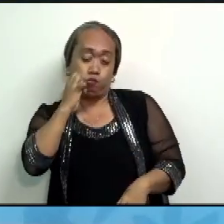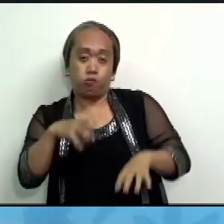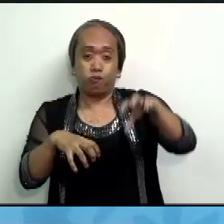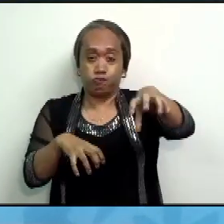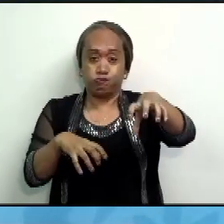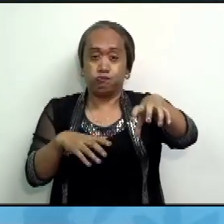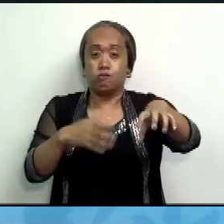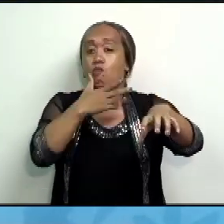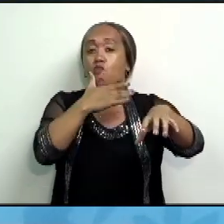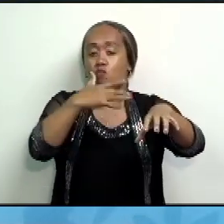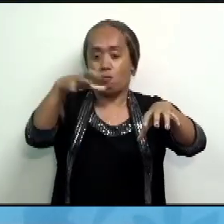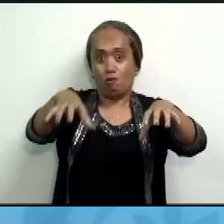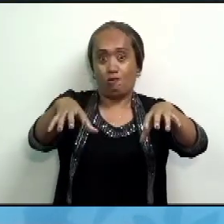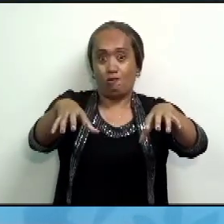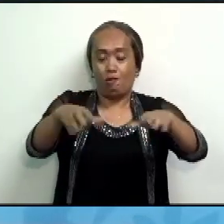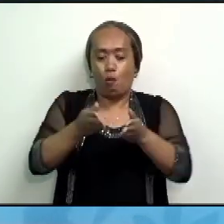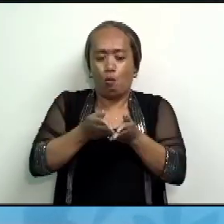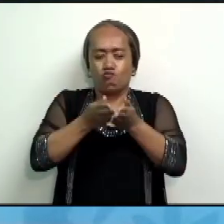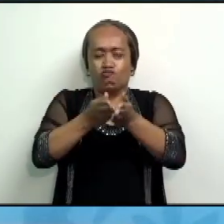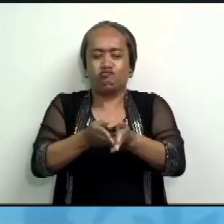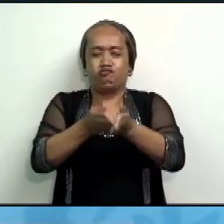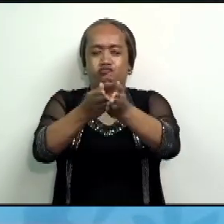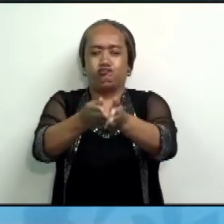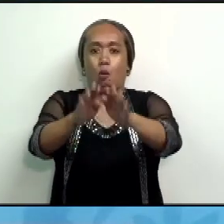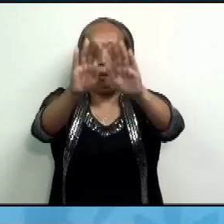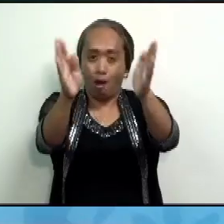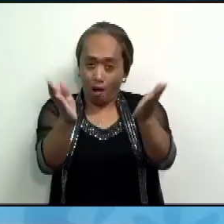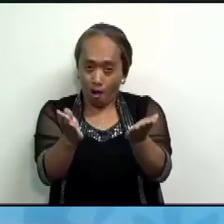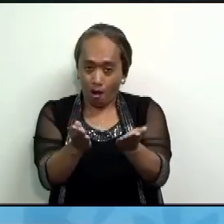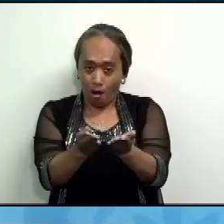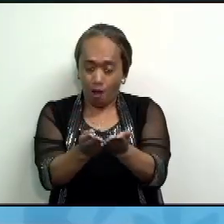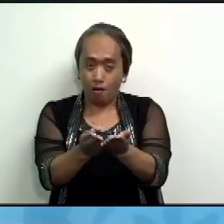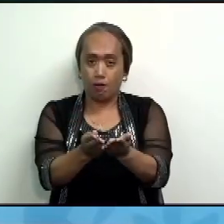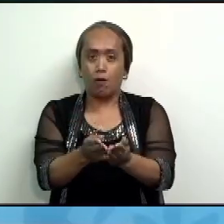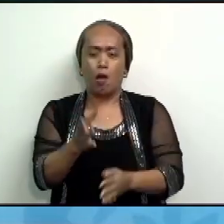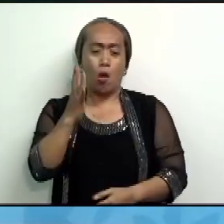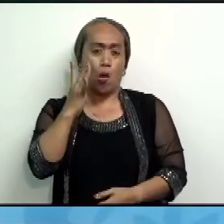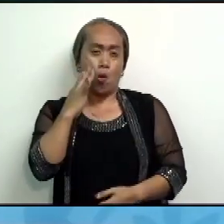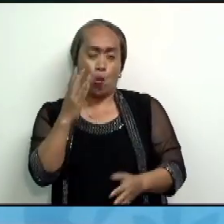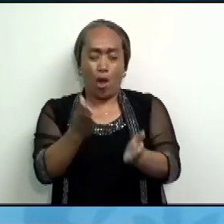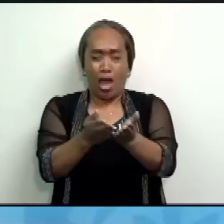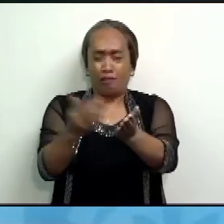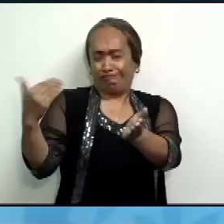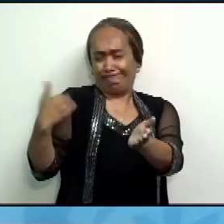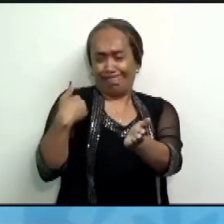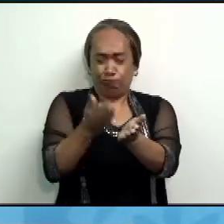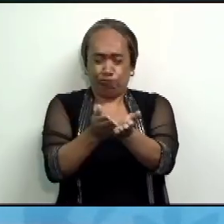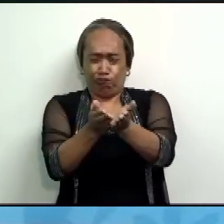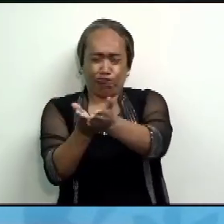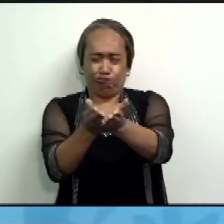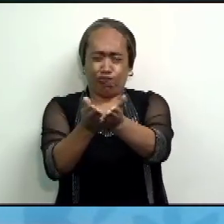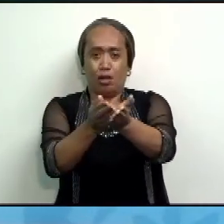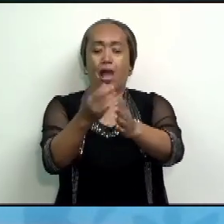A large portion of the world's fuel passes through this area. When there is disruption there, it affects